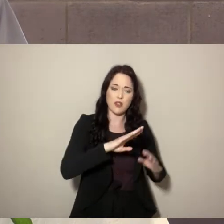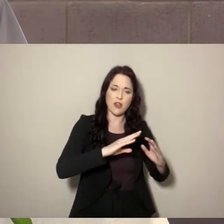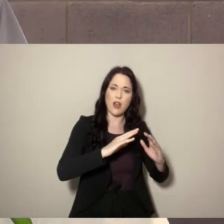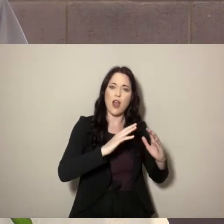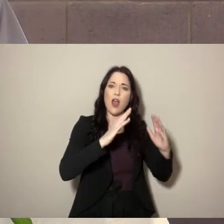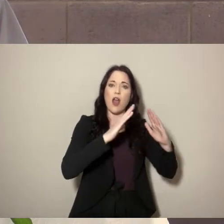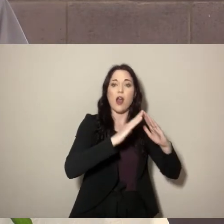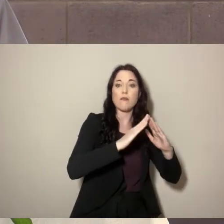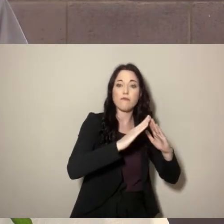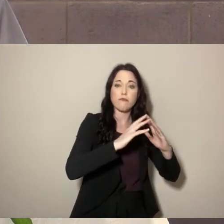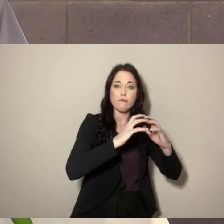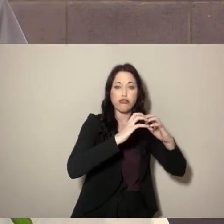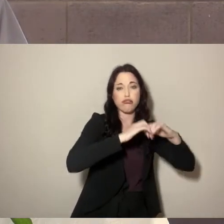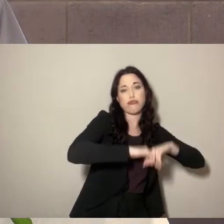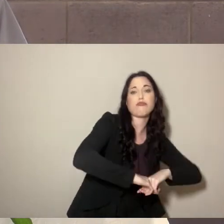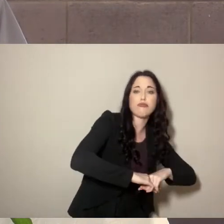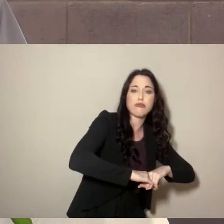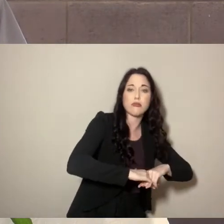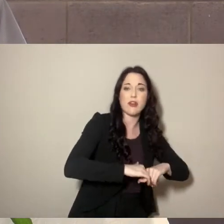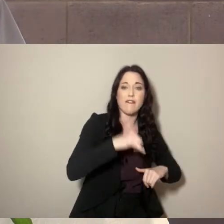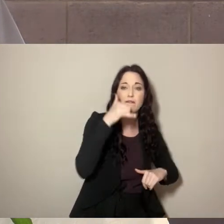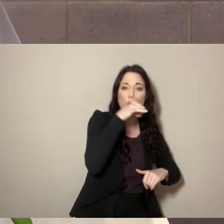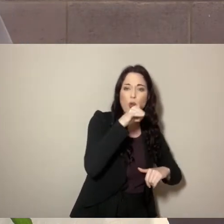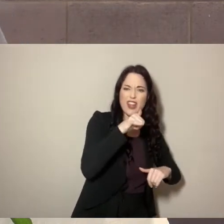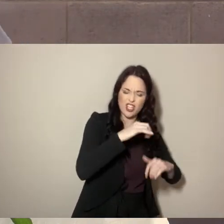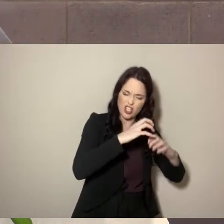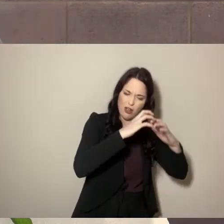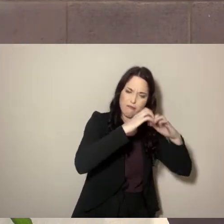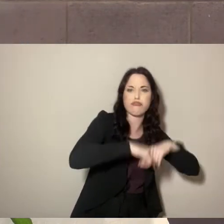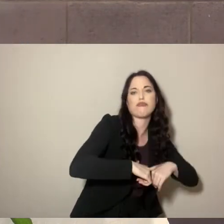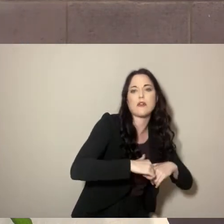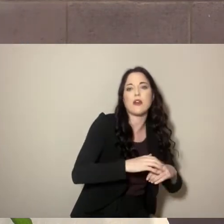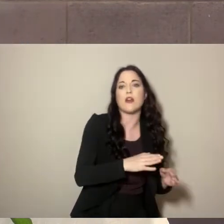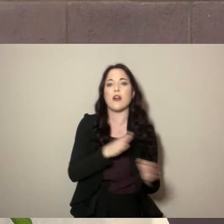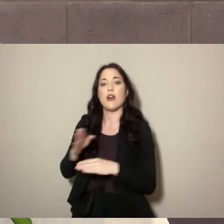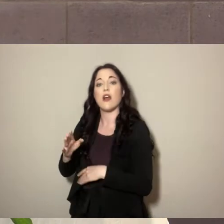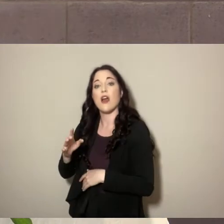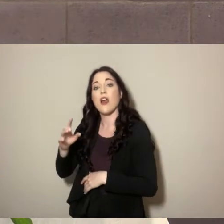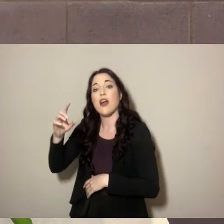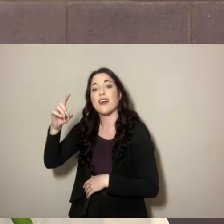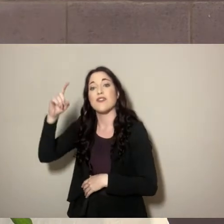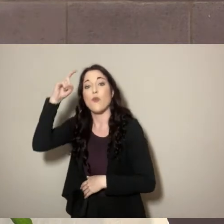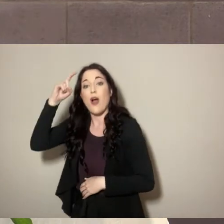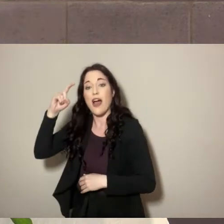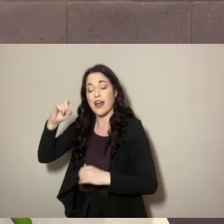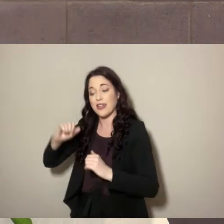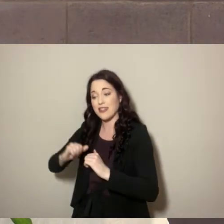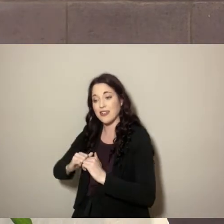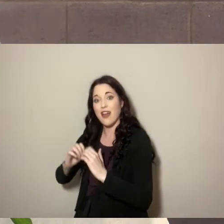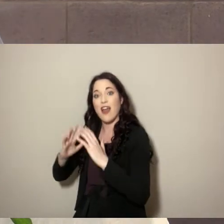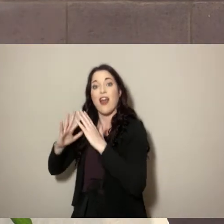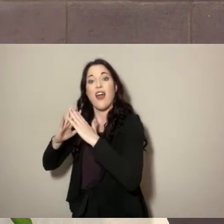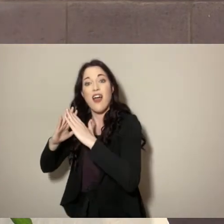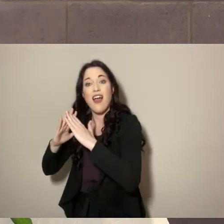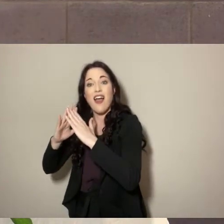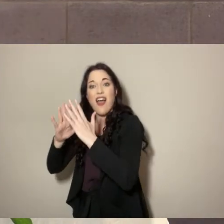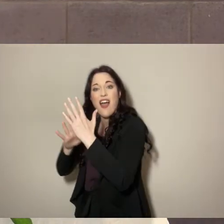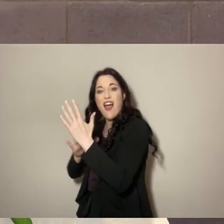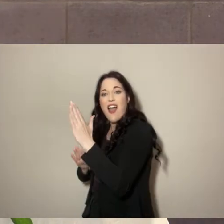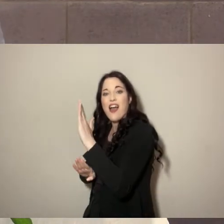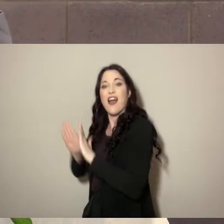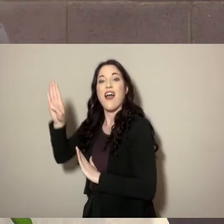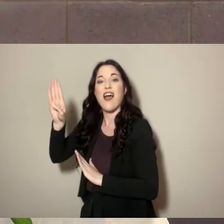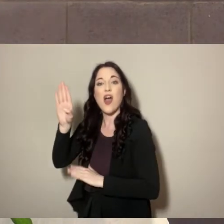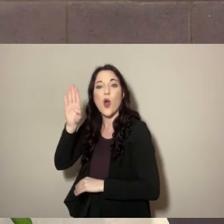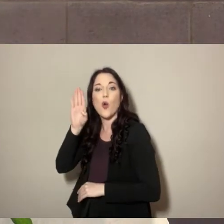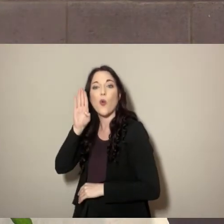upright flourishes. Jesus is inviting us to build our lives in a way that